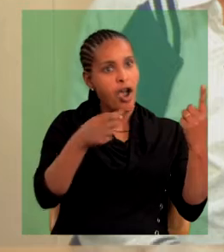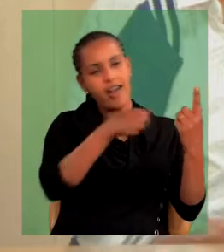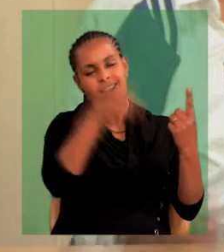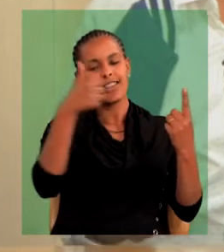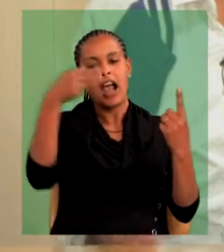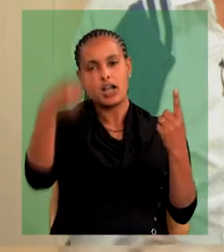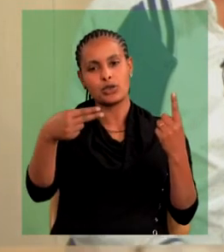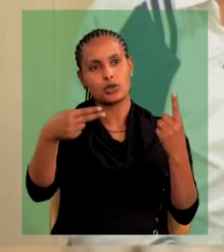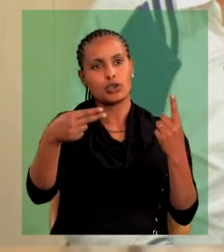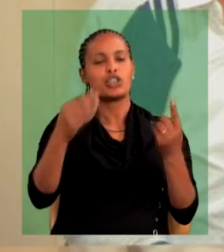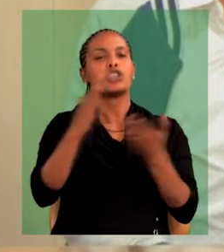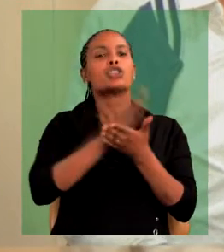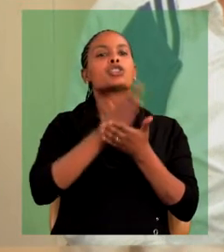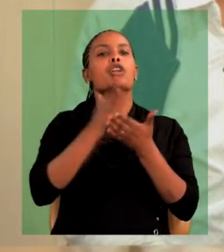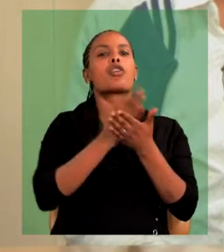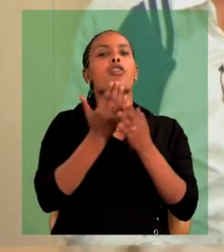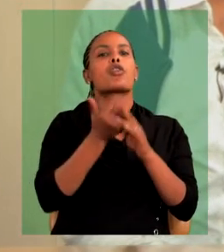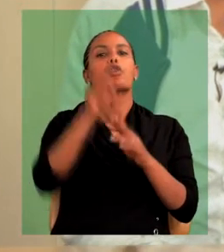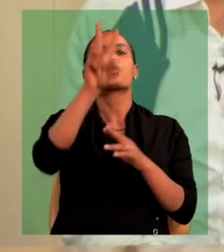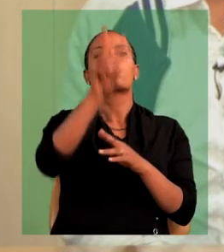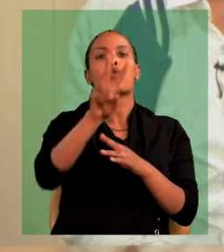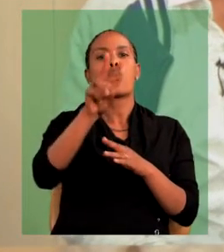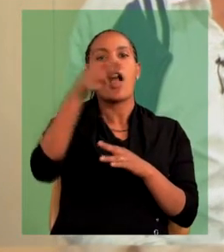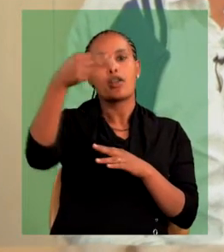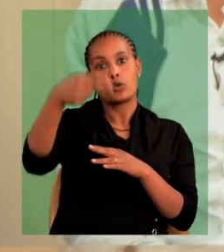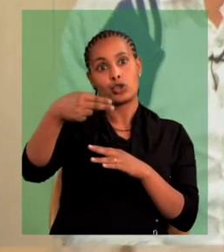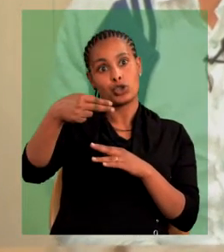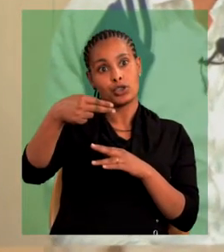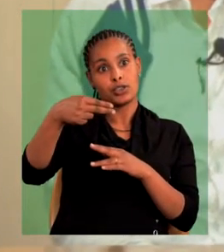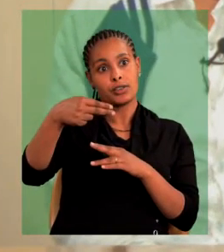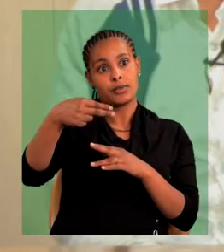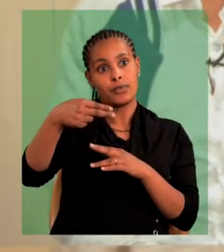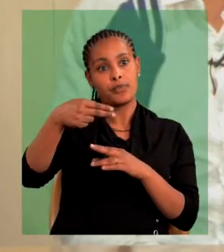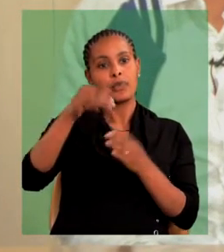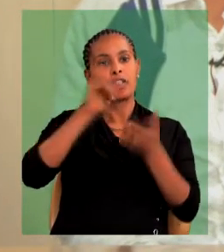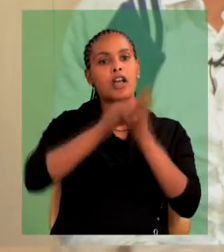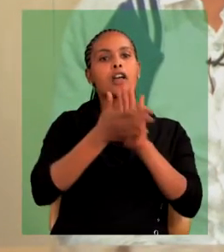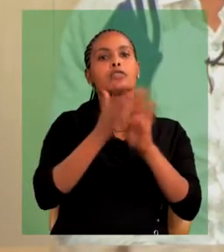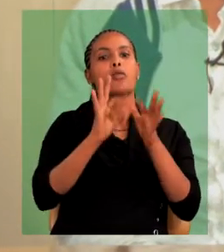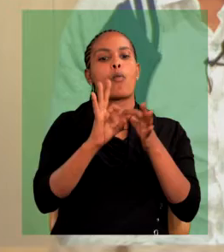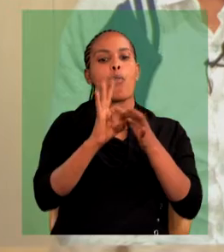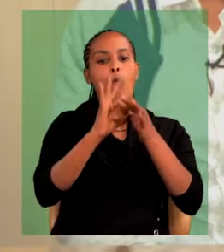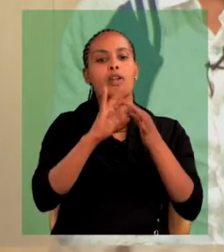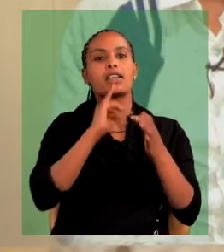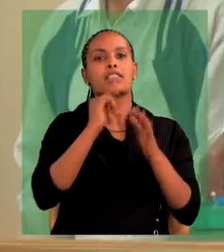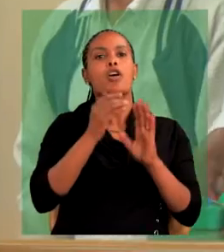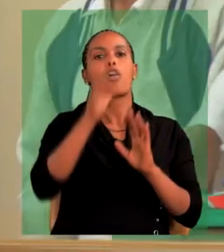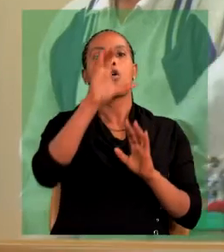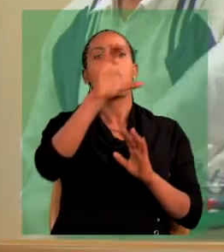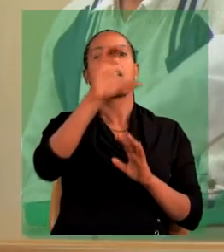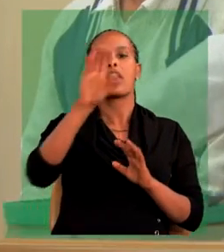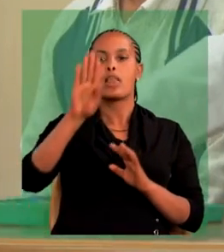hydrogen. So it will share from two hydrogens, and that bond is called covalent bond.